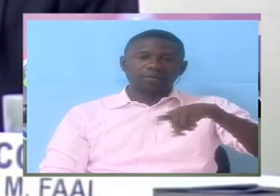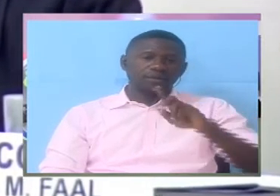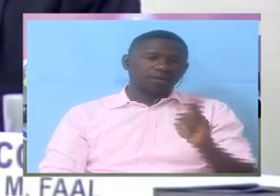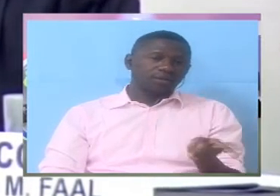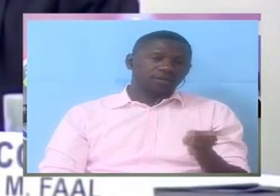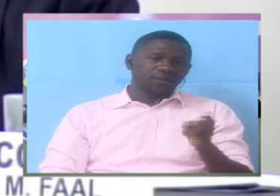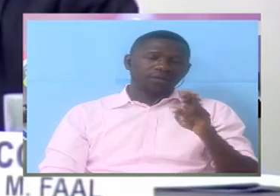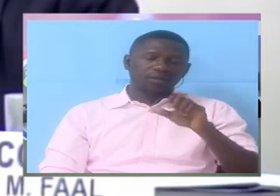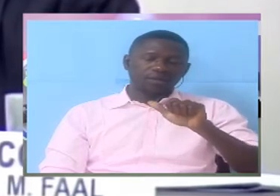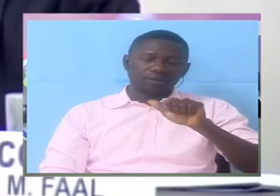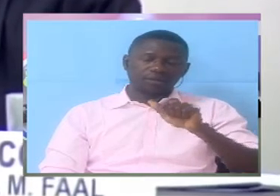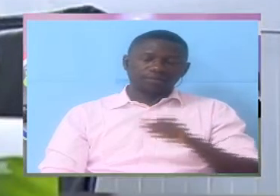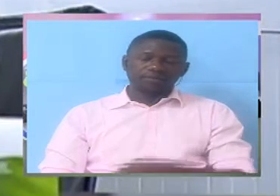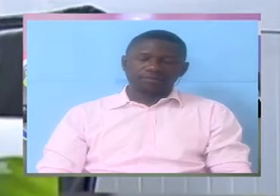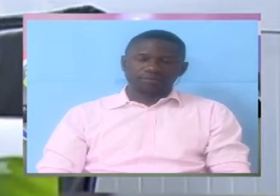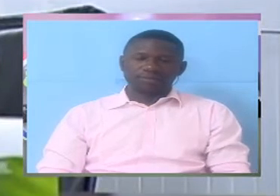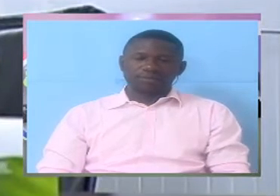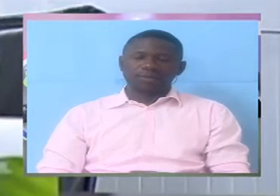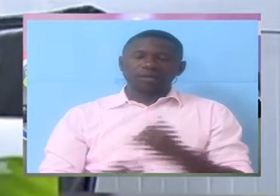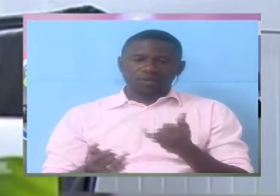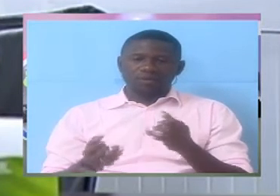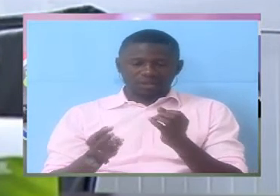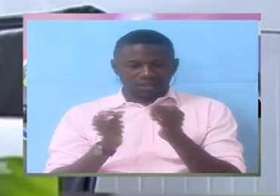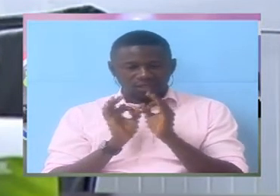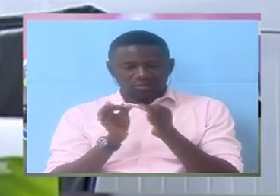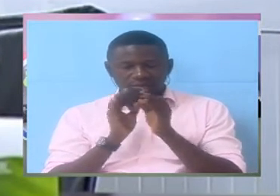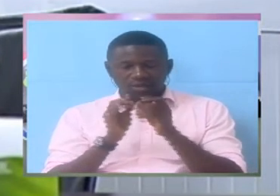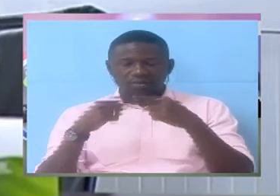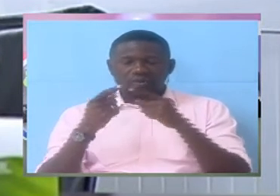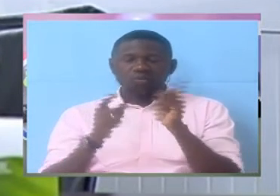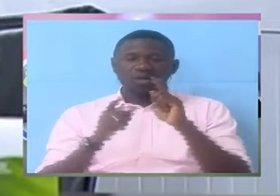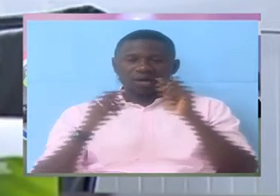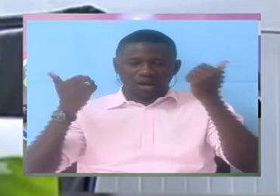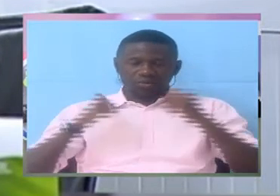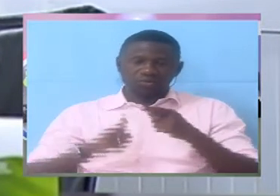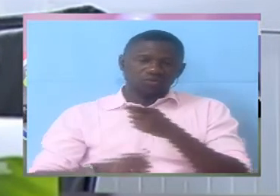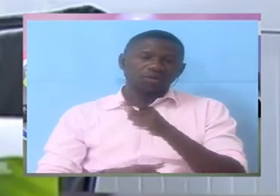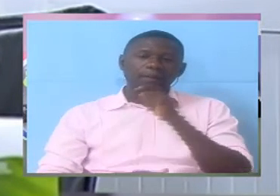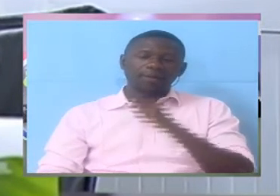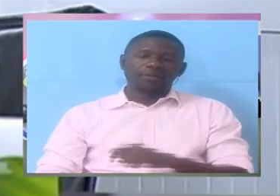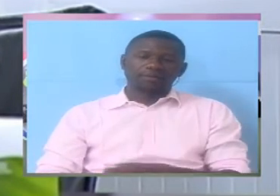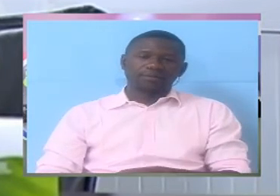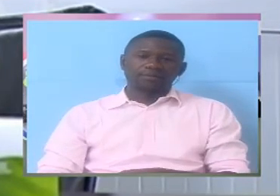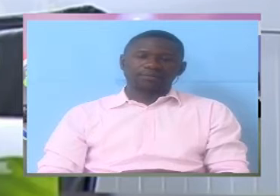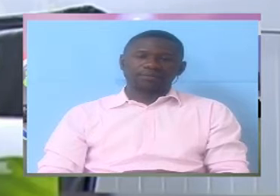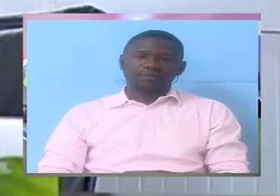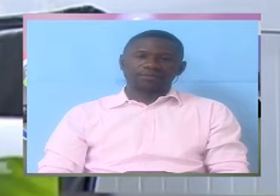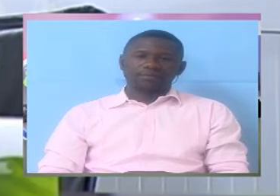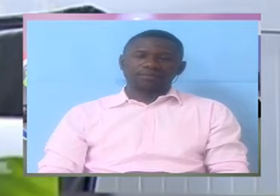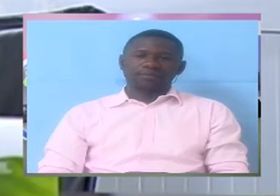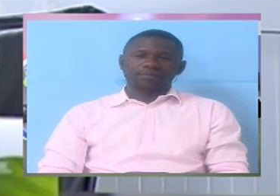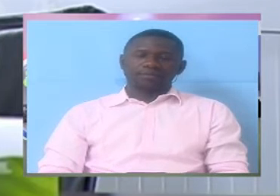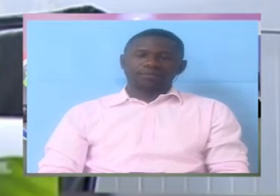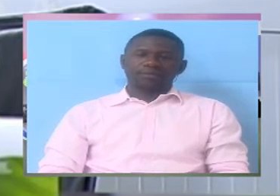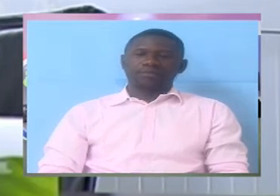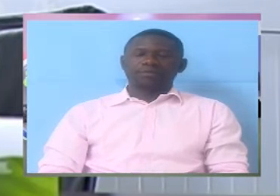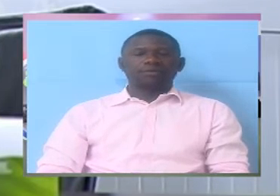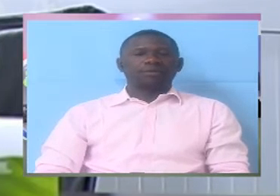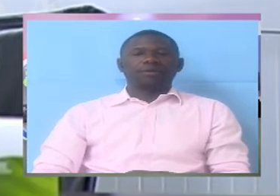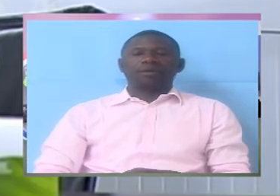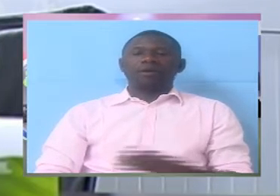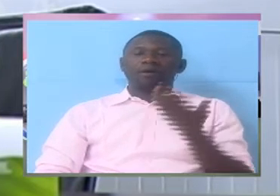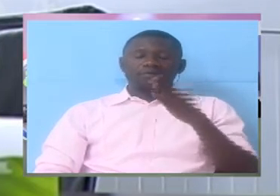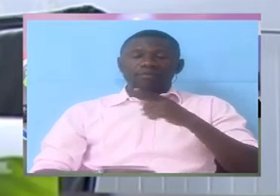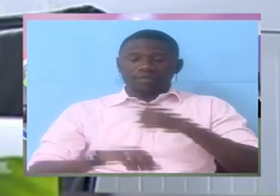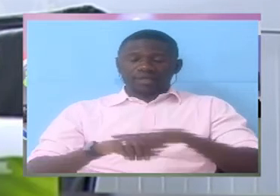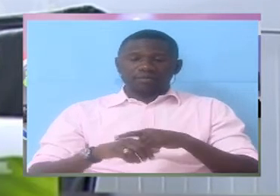Yes, tell us what happened to Omar. Afanye muneketa Omar Diouf Damfa la. Yes, Omar's arrival also, I was there. Omar be futala tu momen